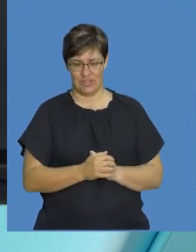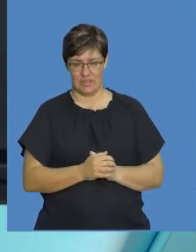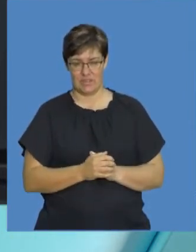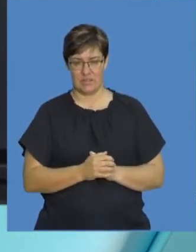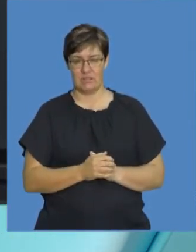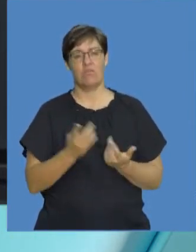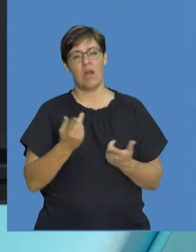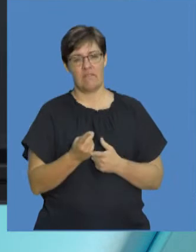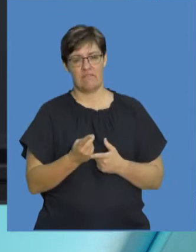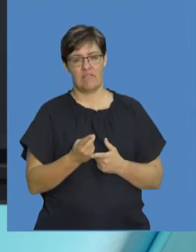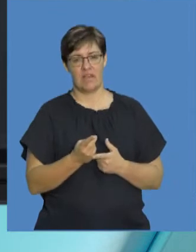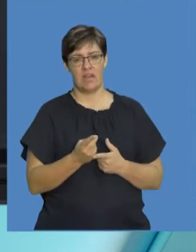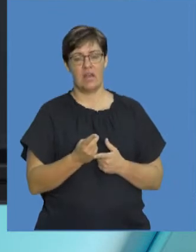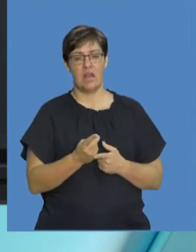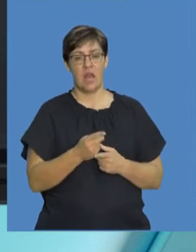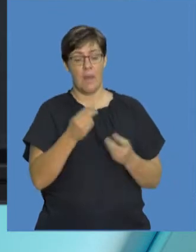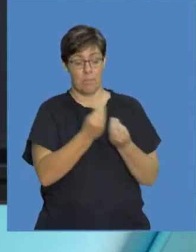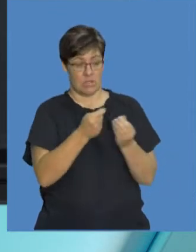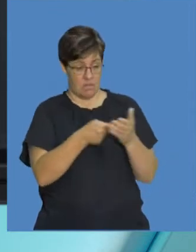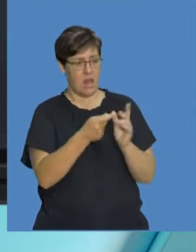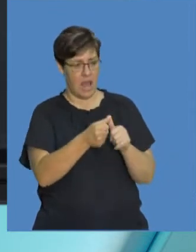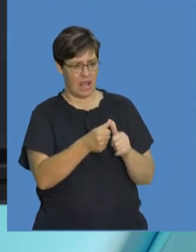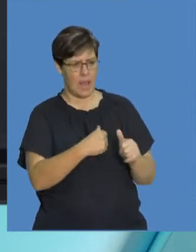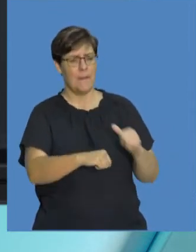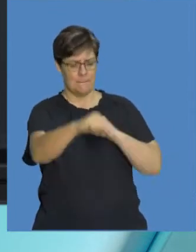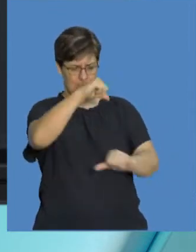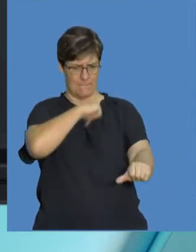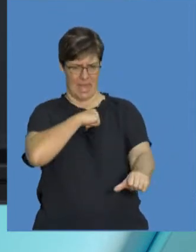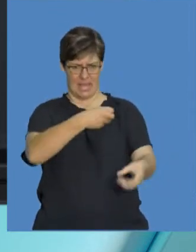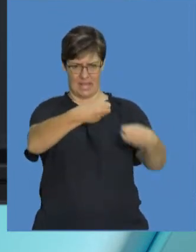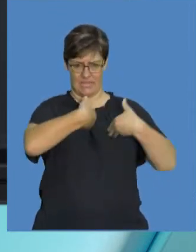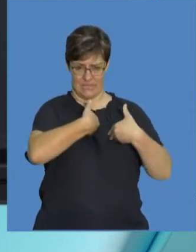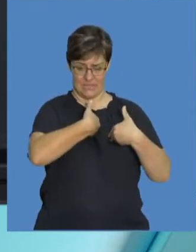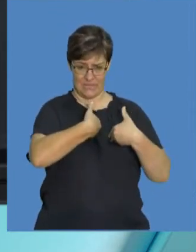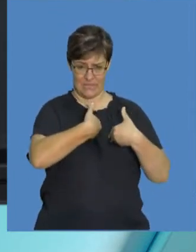When we have a debtor returning goods to us, okay,